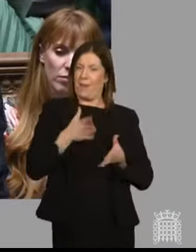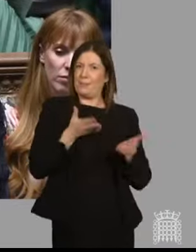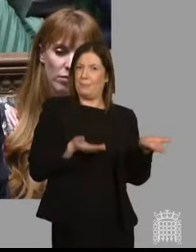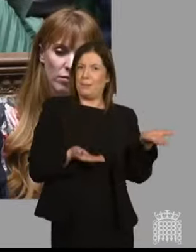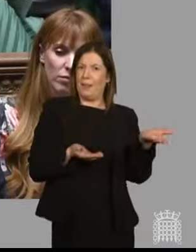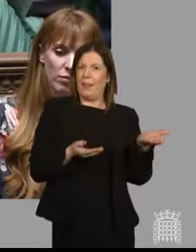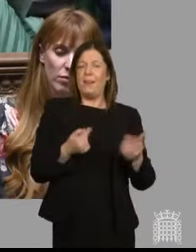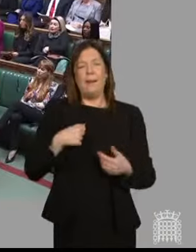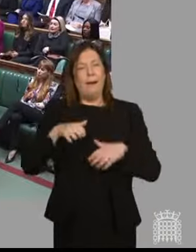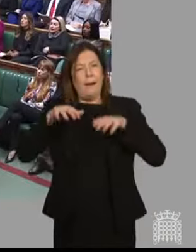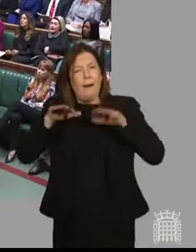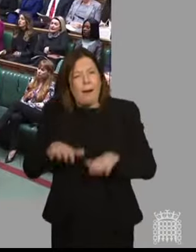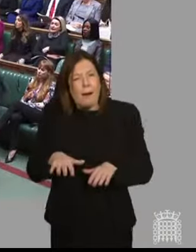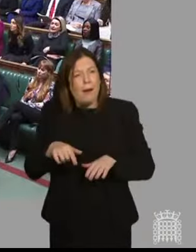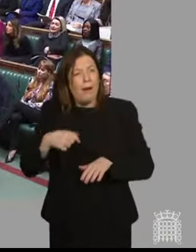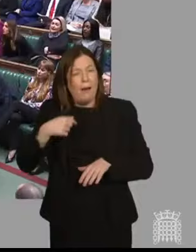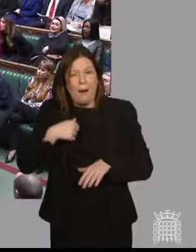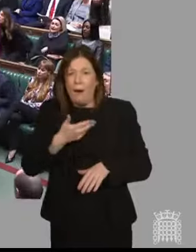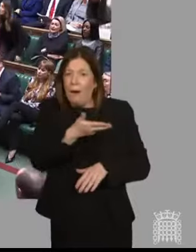get Britain?